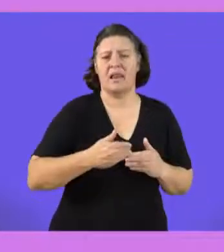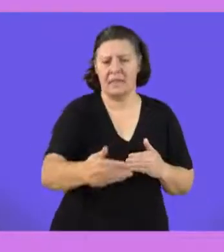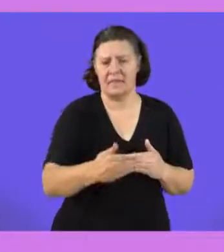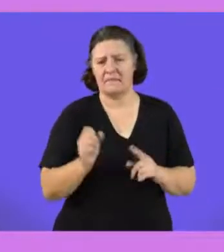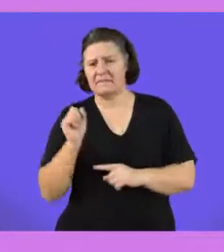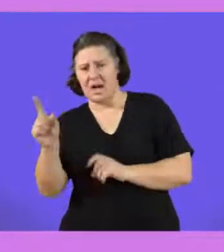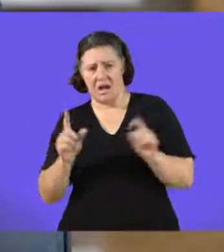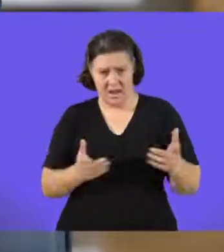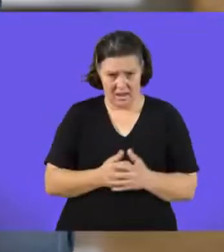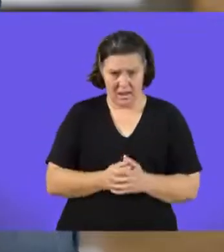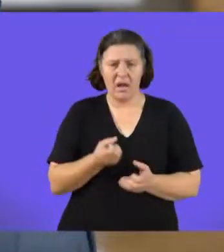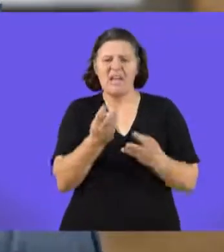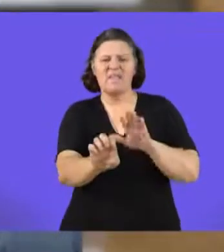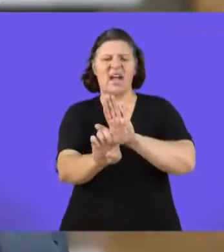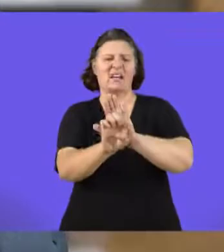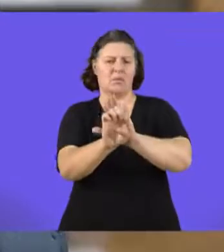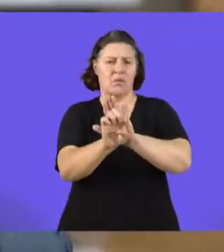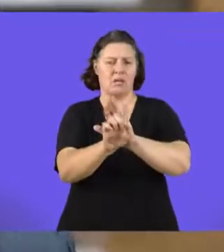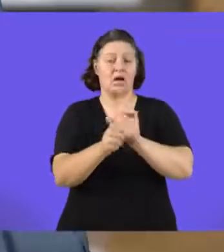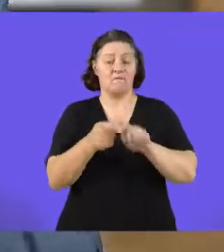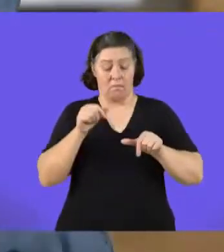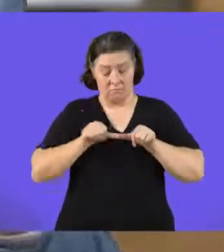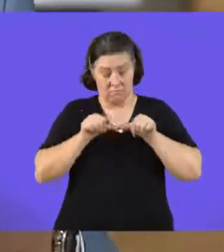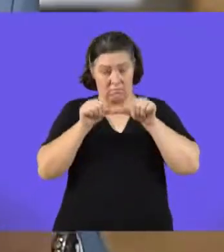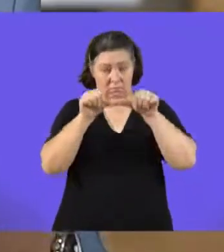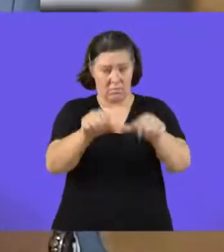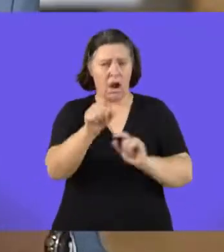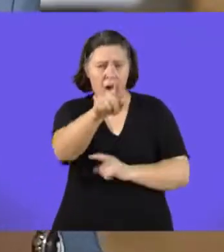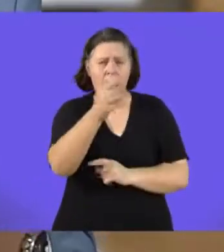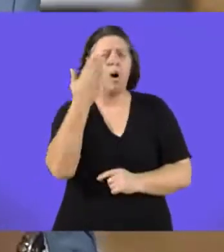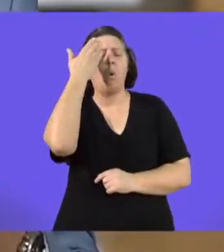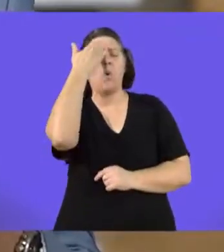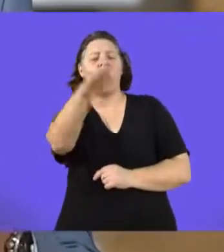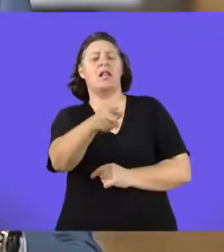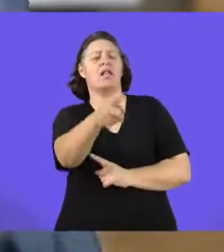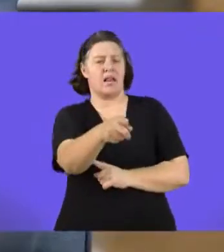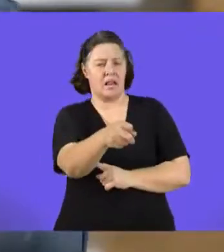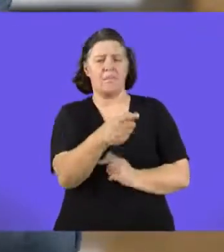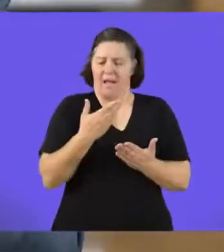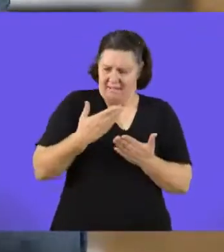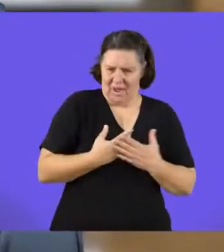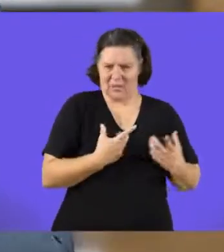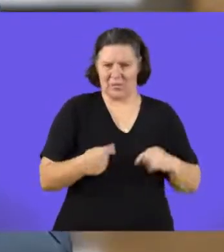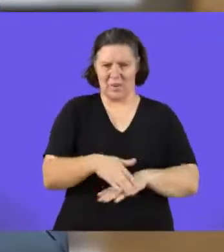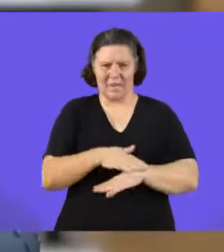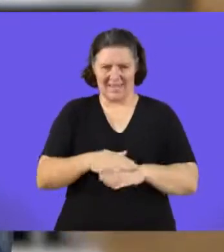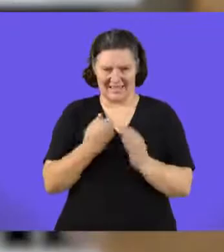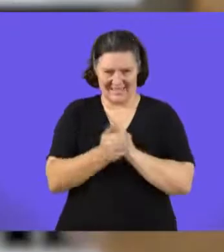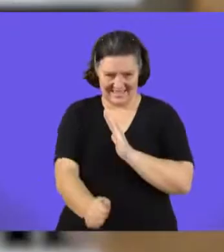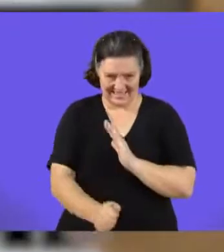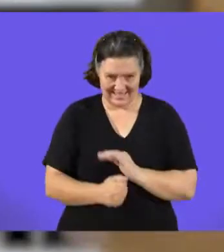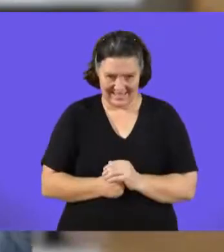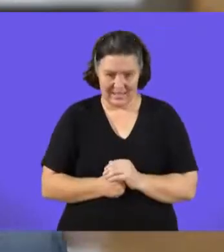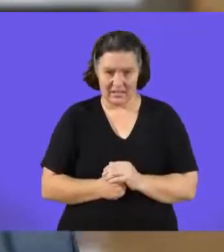and distance. Remember, we're just giving examples so that when we move on with this lesson, you will be able to apply those